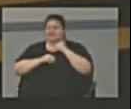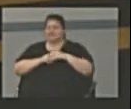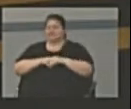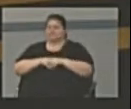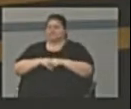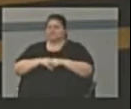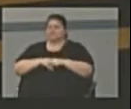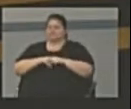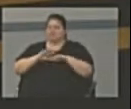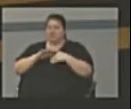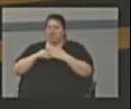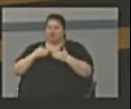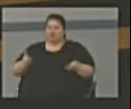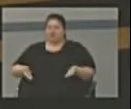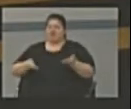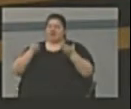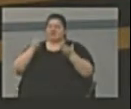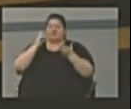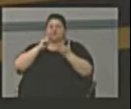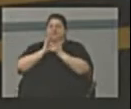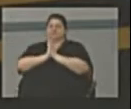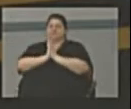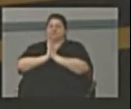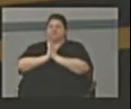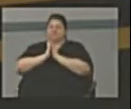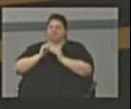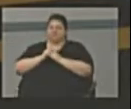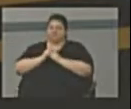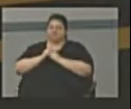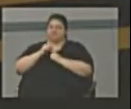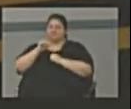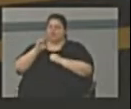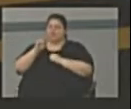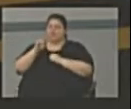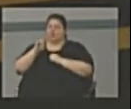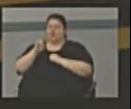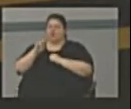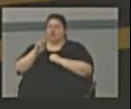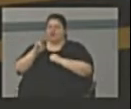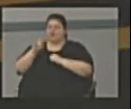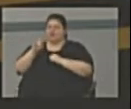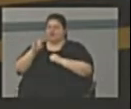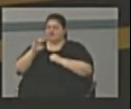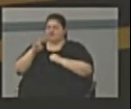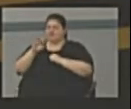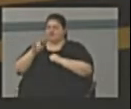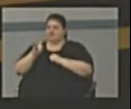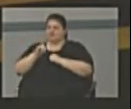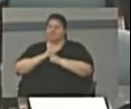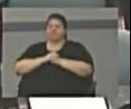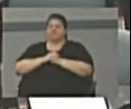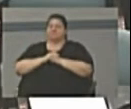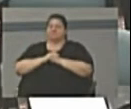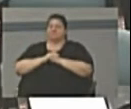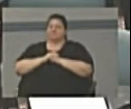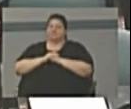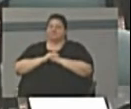We'll all rise for the invocation by Reverend Warren H. Litchfield. Remain standing for the Pledge of Allegiance led by the Mayor.